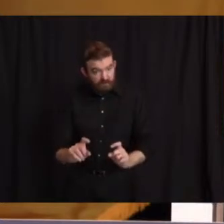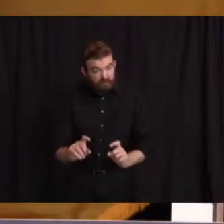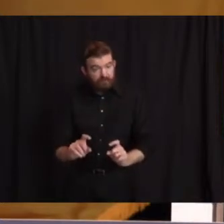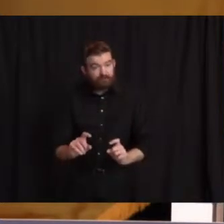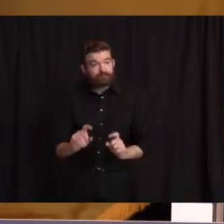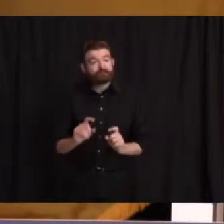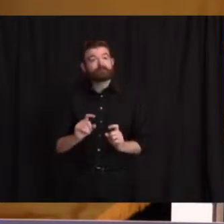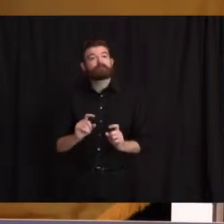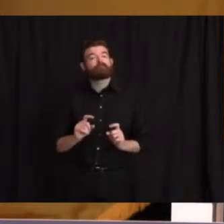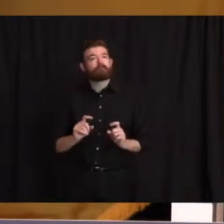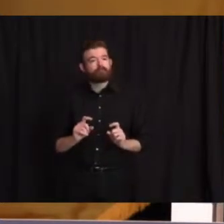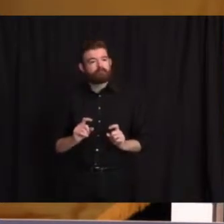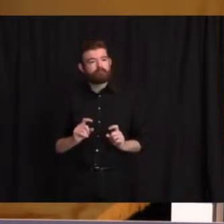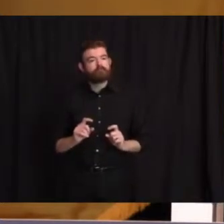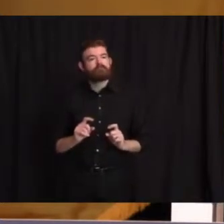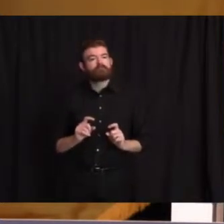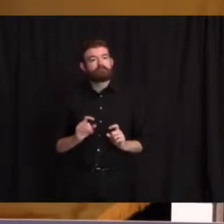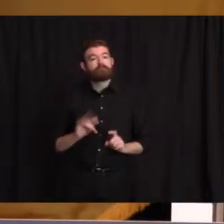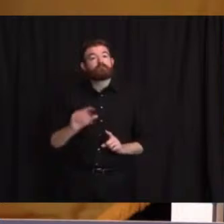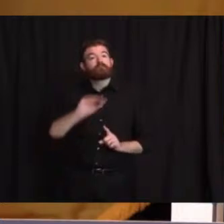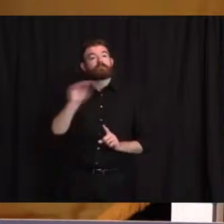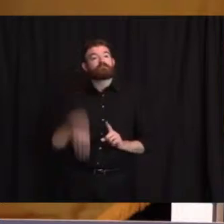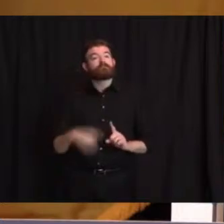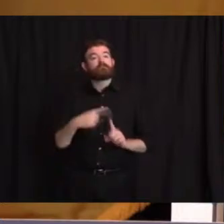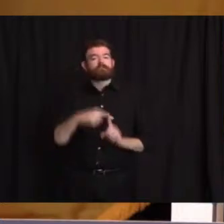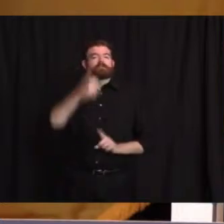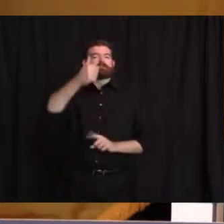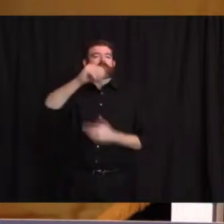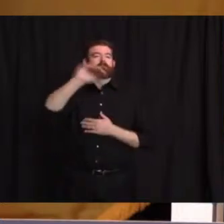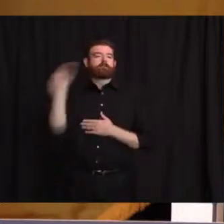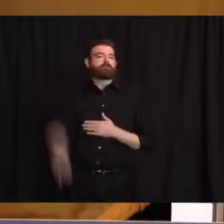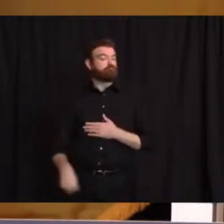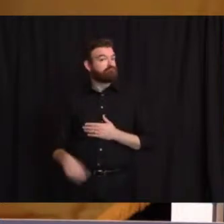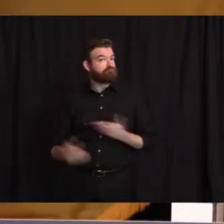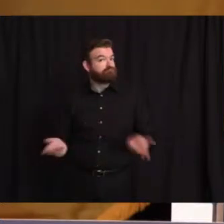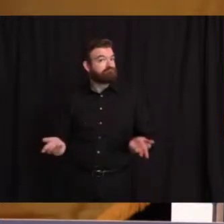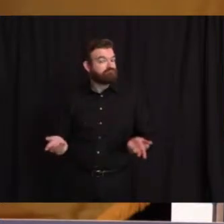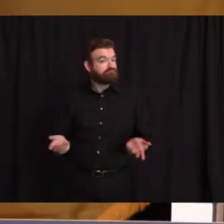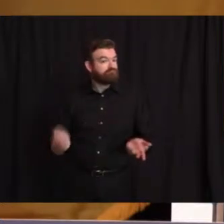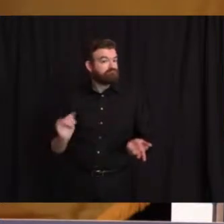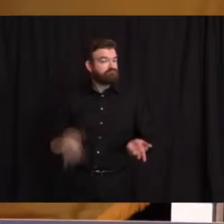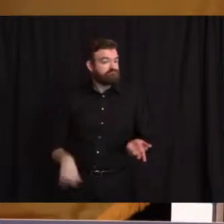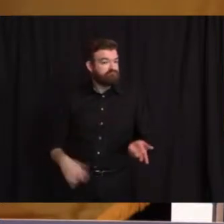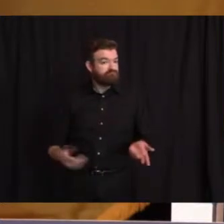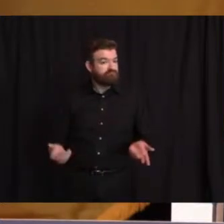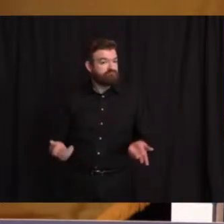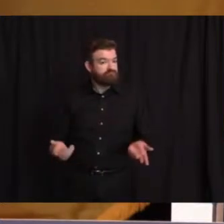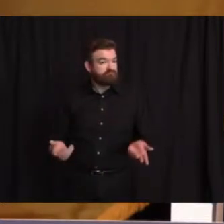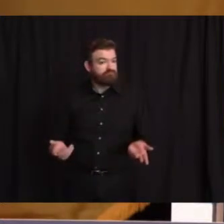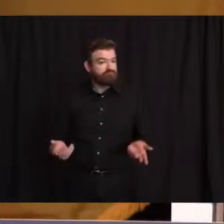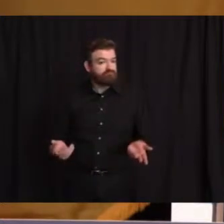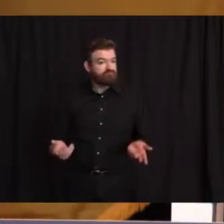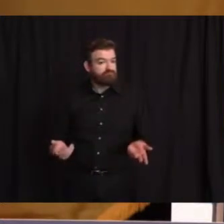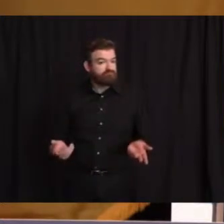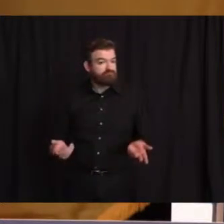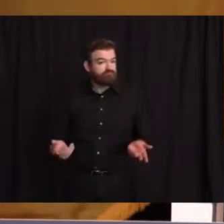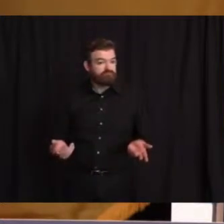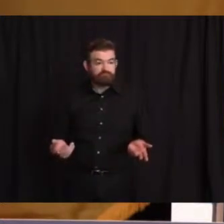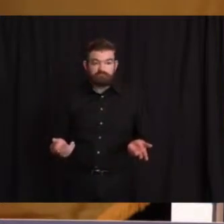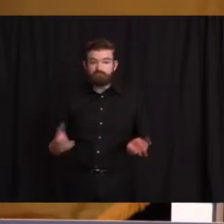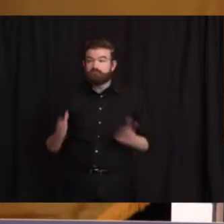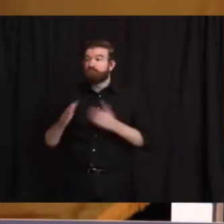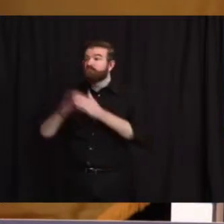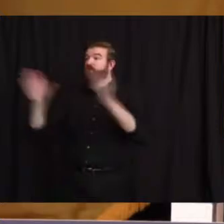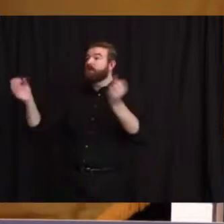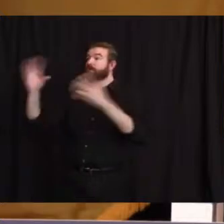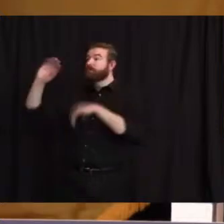and that percent positivity was 10%. So lower than what we're reporting in the general